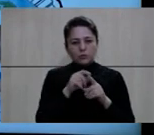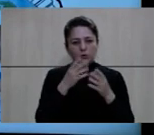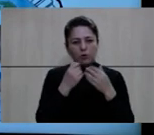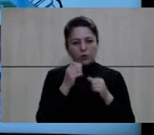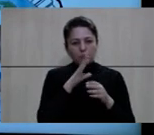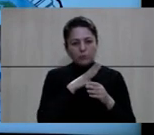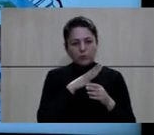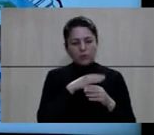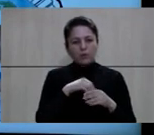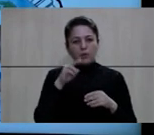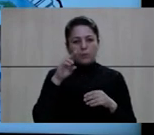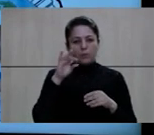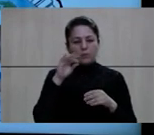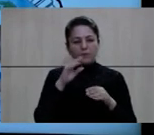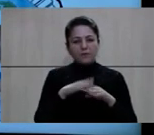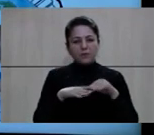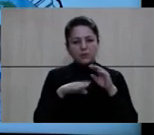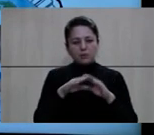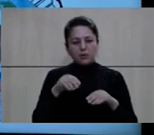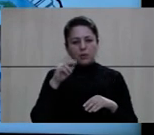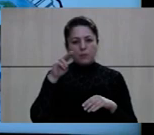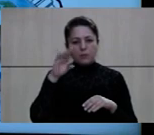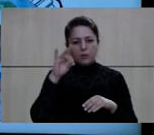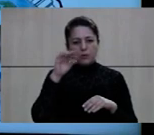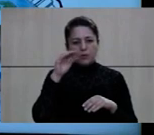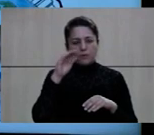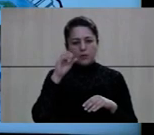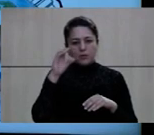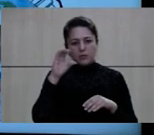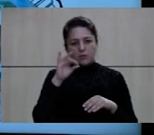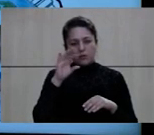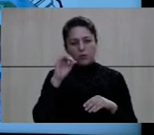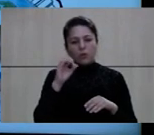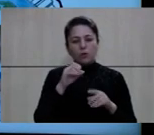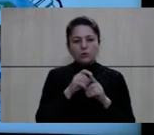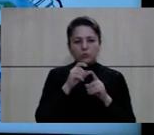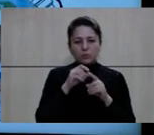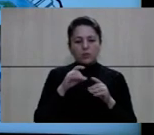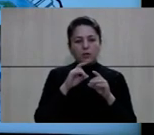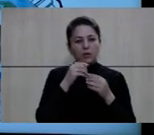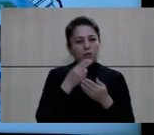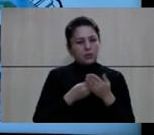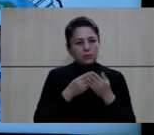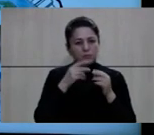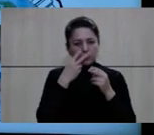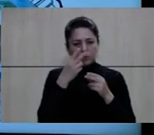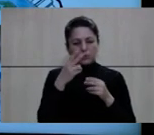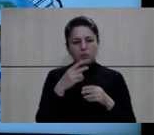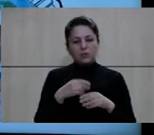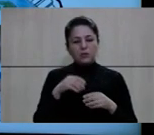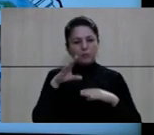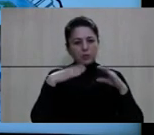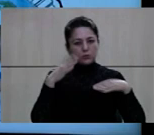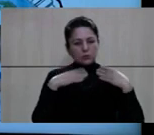bo'lib, professio degan professio so'zidan rasmiy ko'rsatilgan mashg'ulot, ixtisoslik degan ma'noni